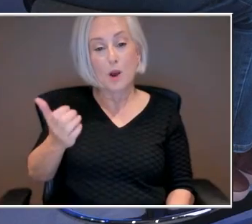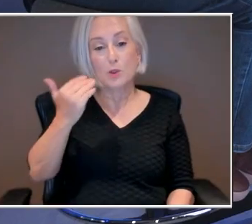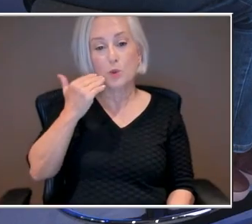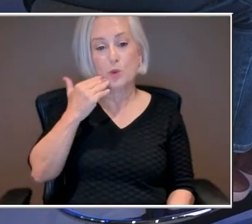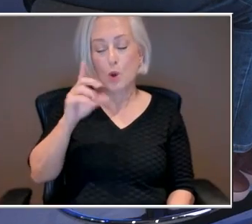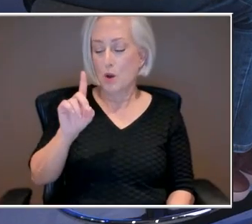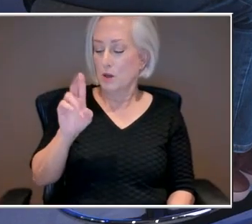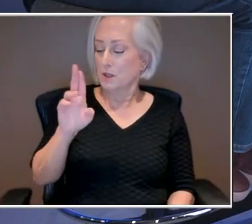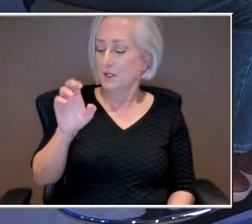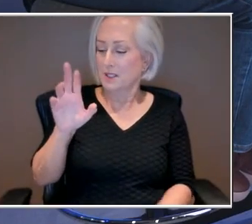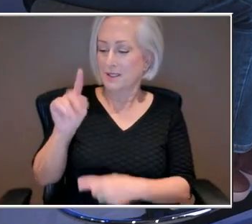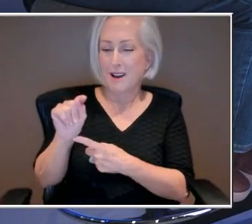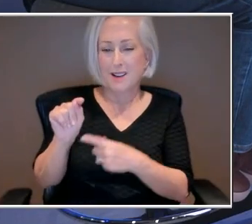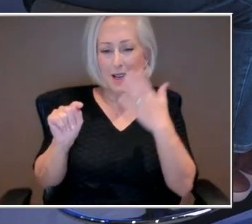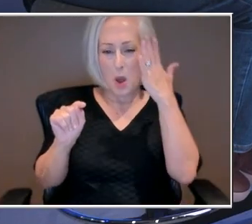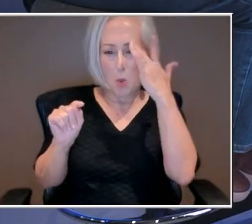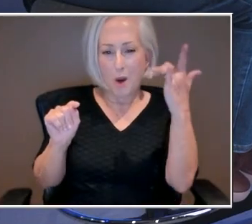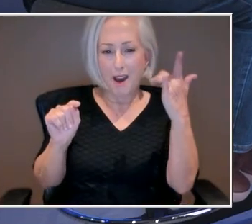place for cancer to develop?